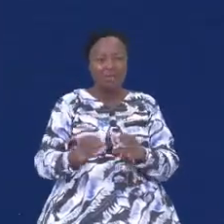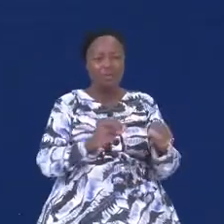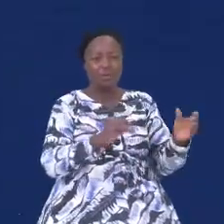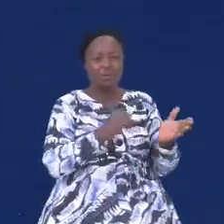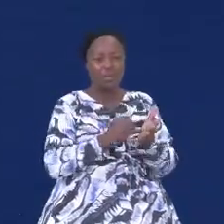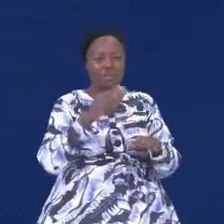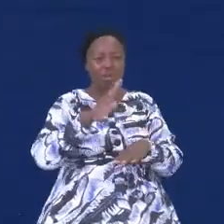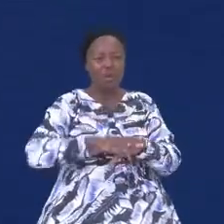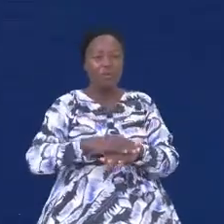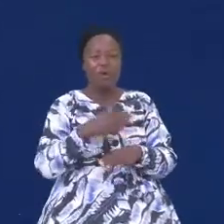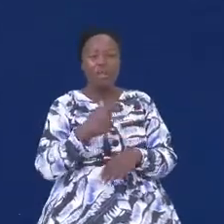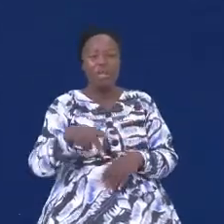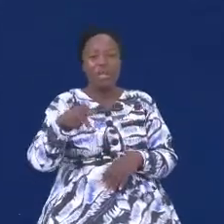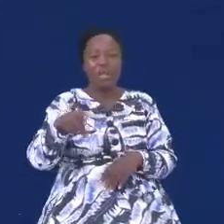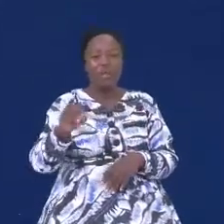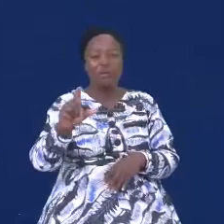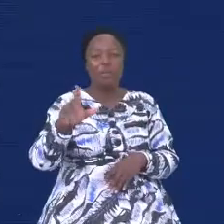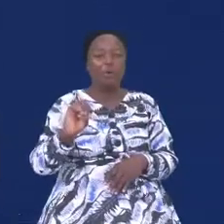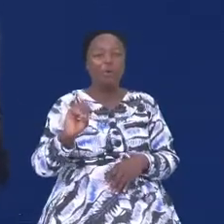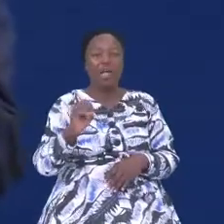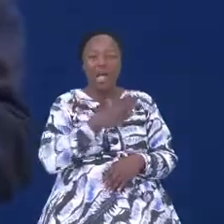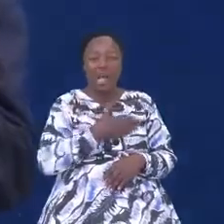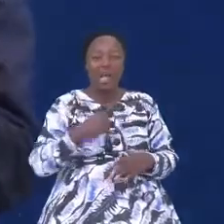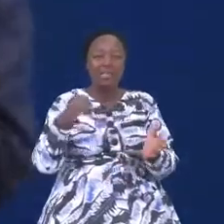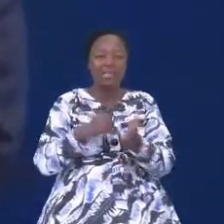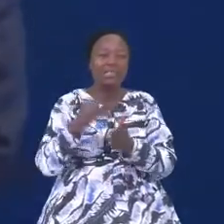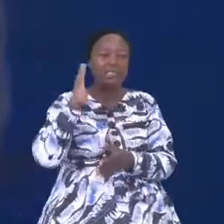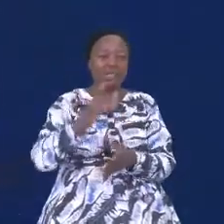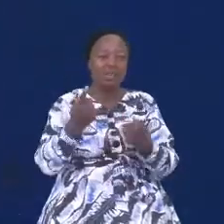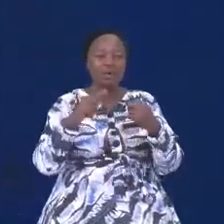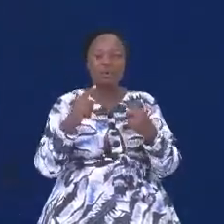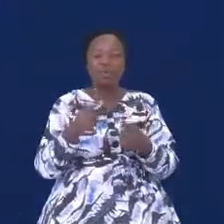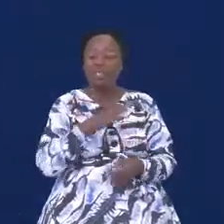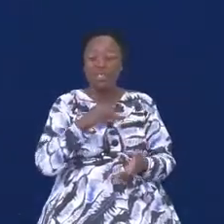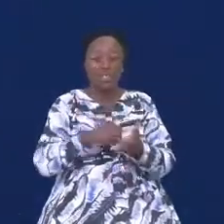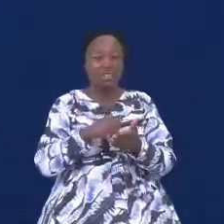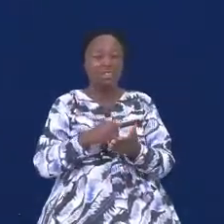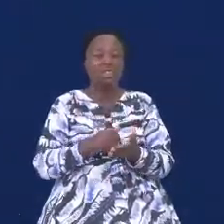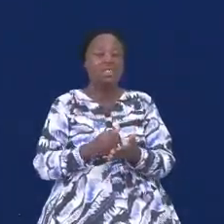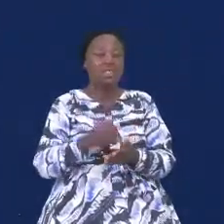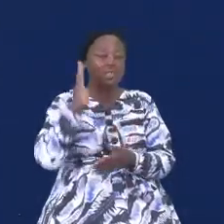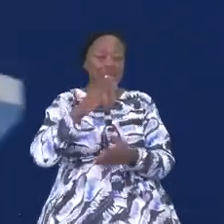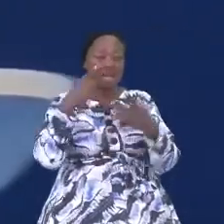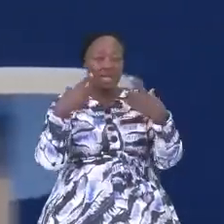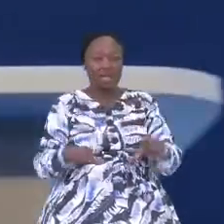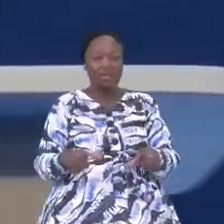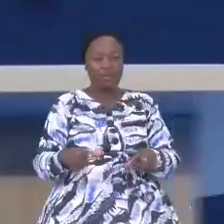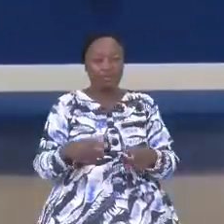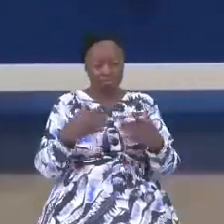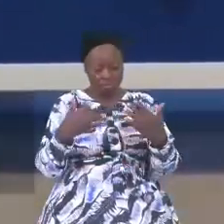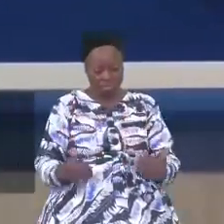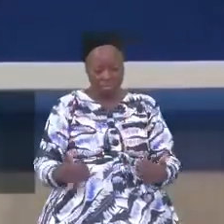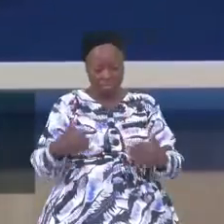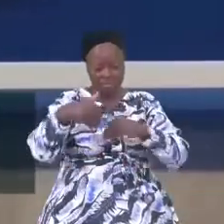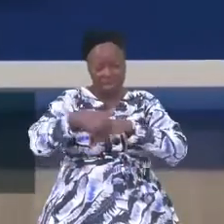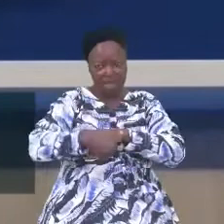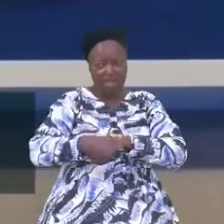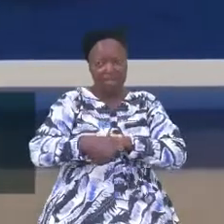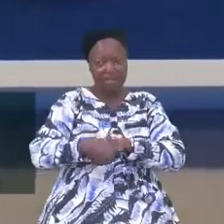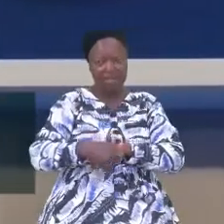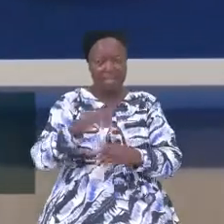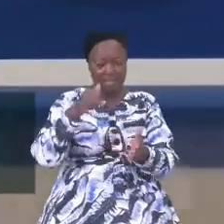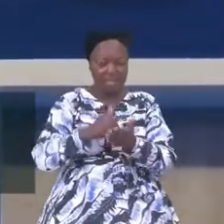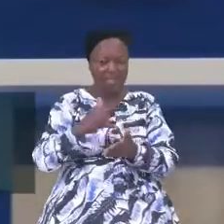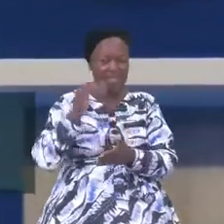upon a pole, and it shall come to pass. Tonight, it shall come